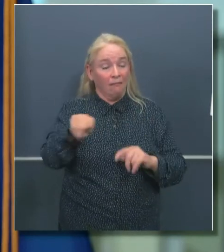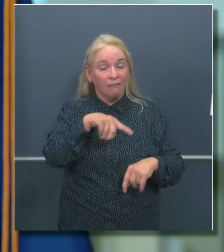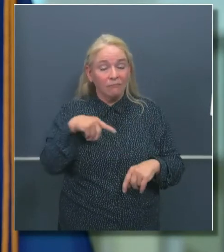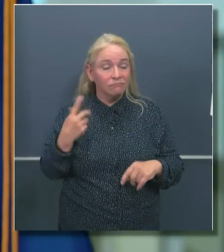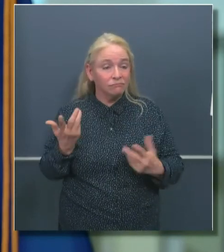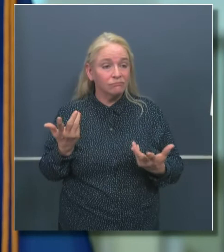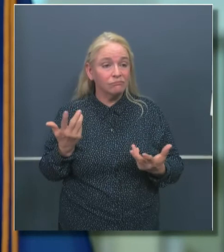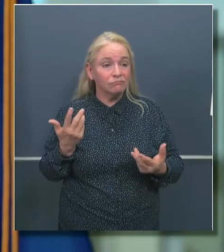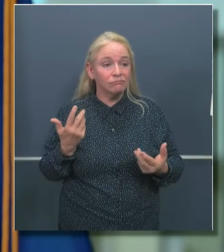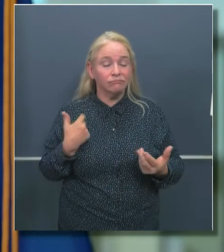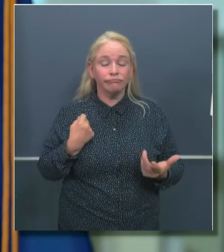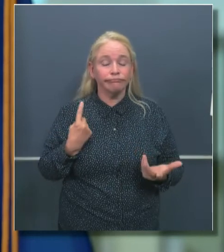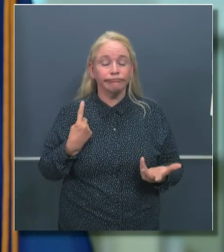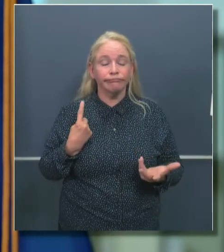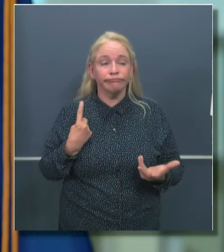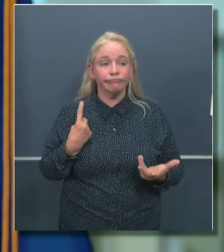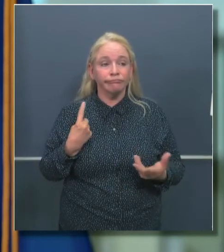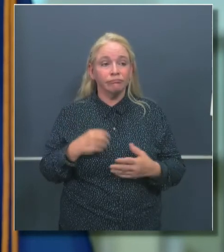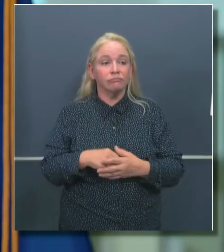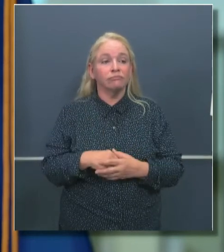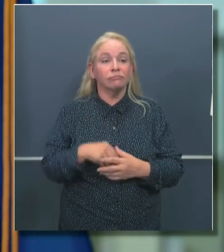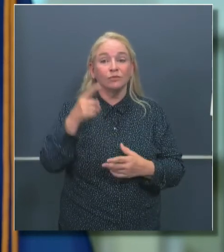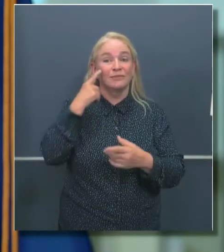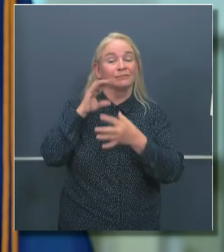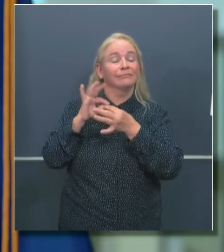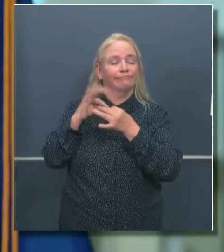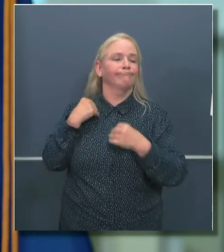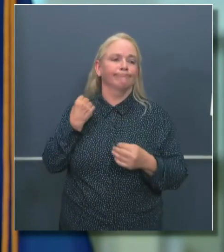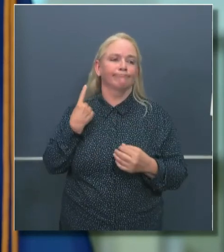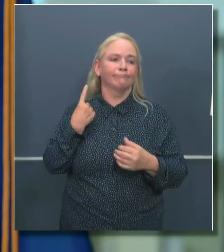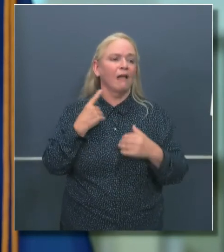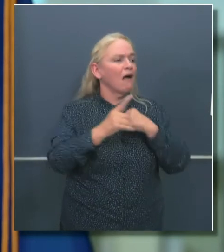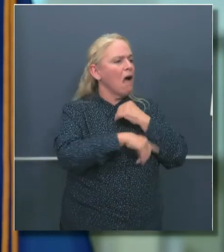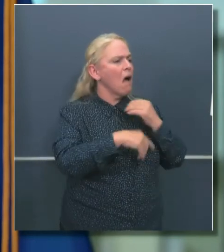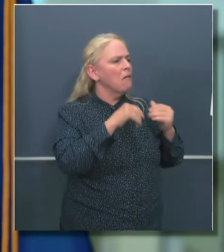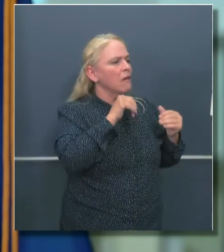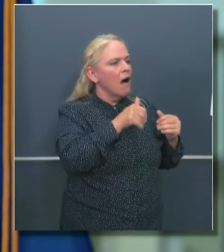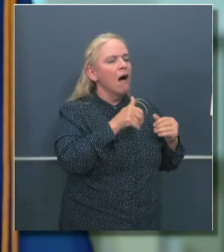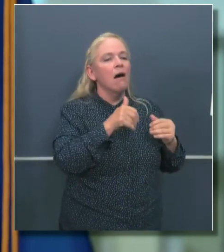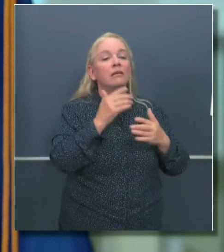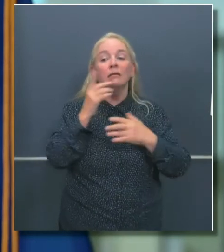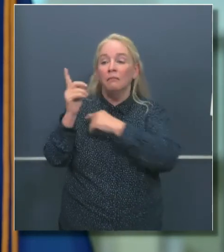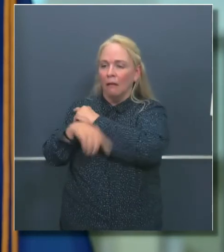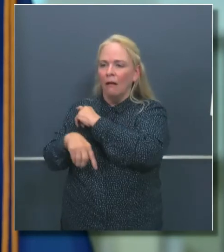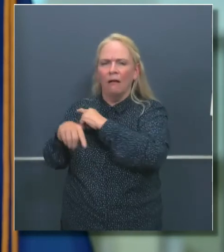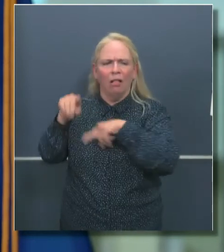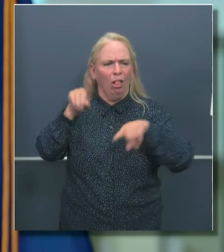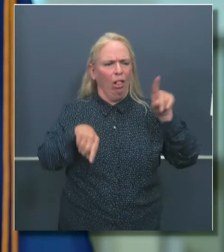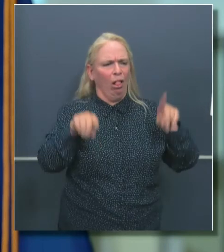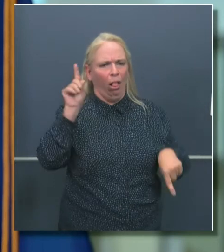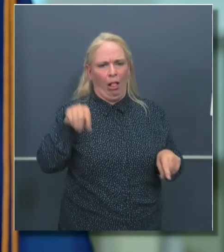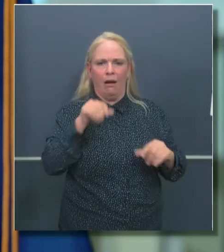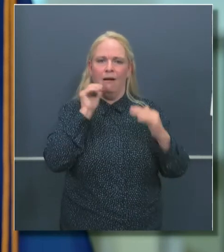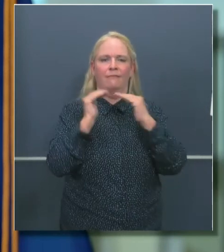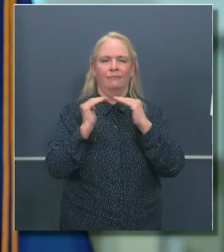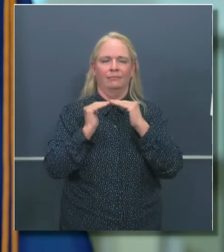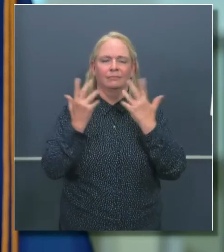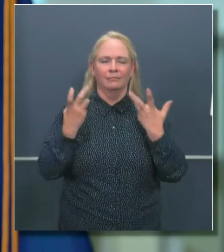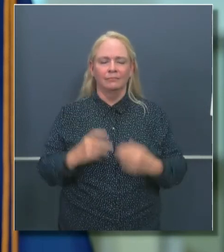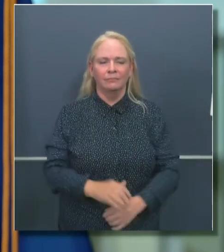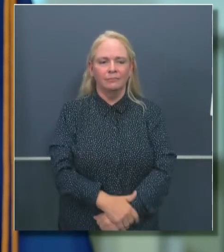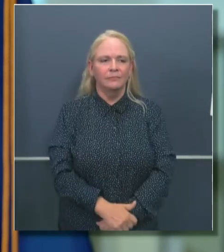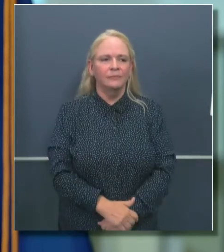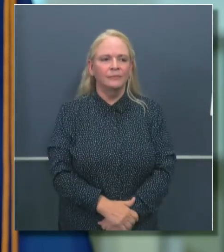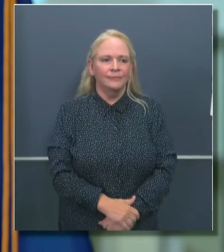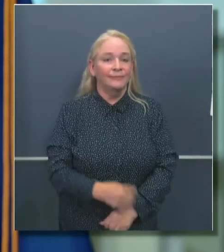literal example you're proposing also understand that. And I recognize the